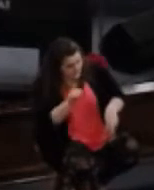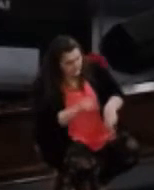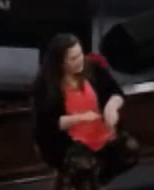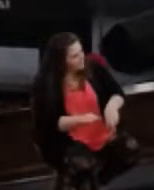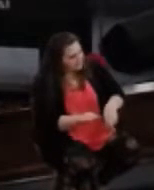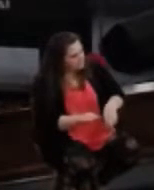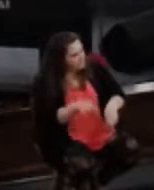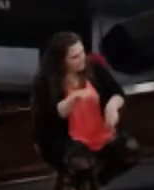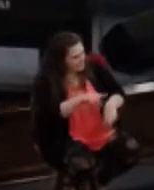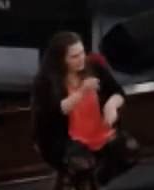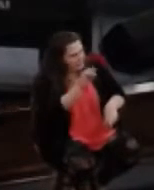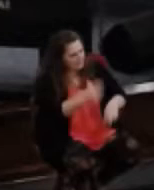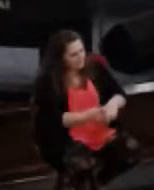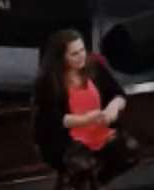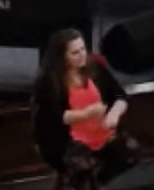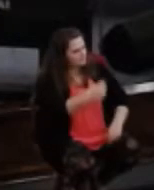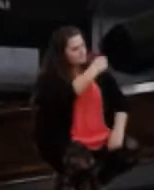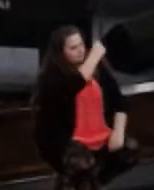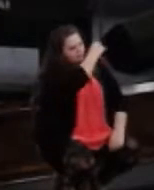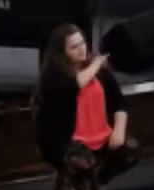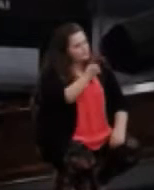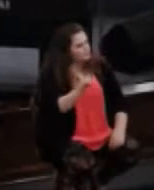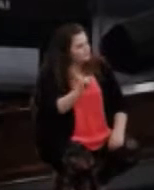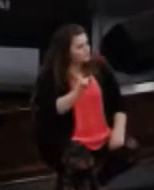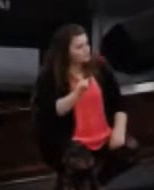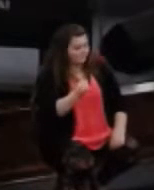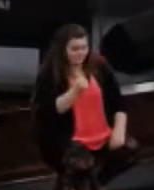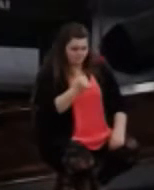So I don't know about you, but I'm not afraid of death.